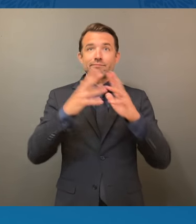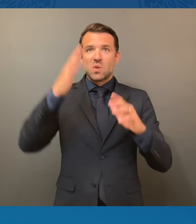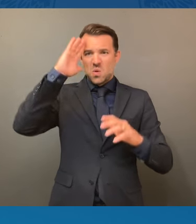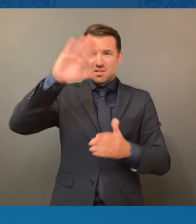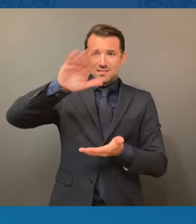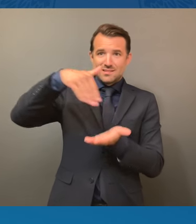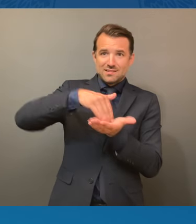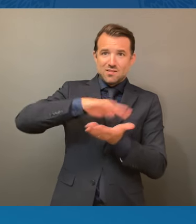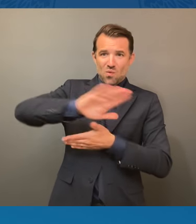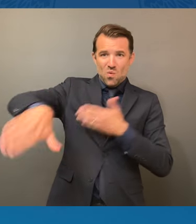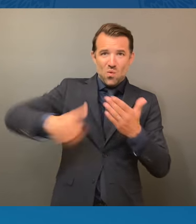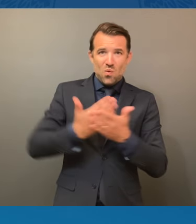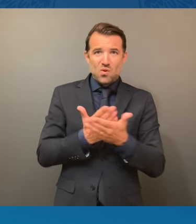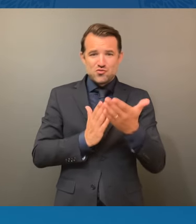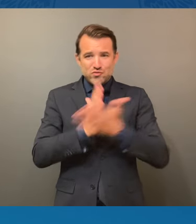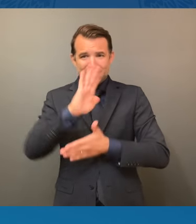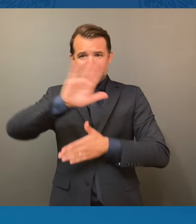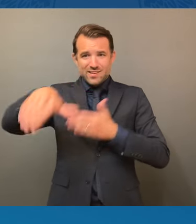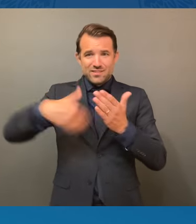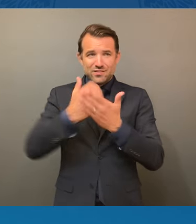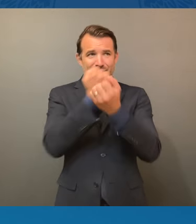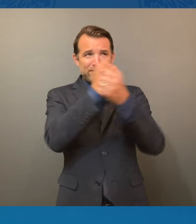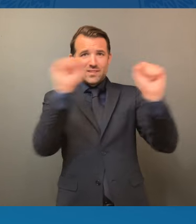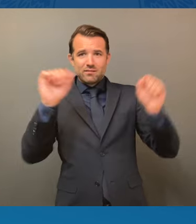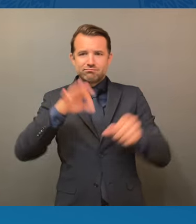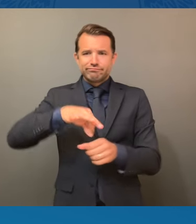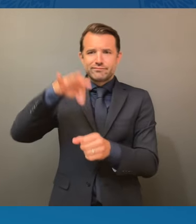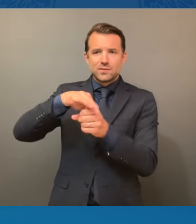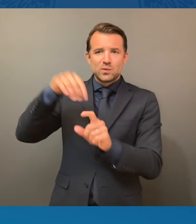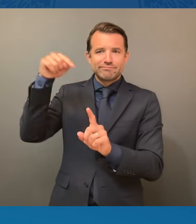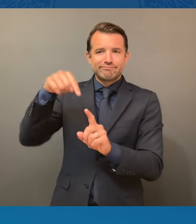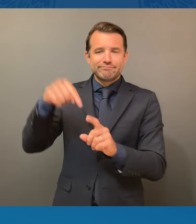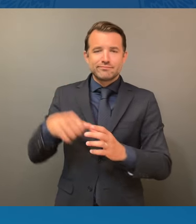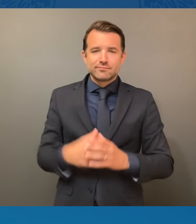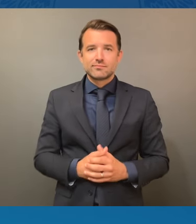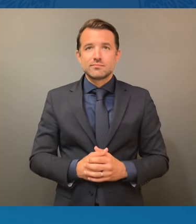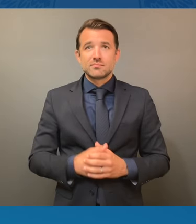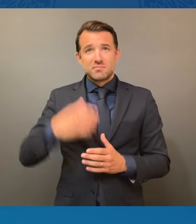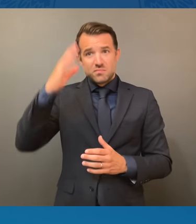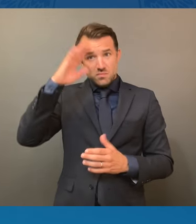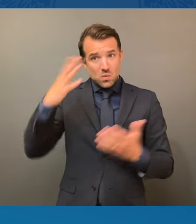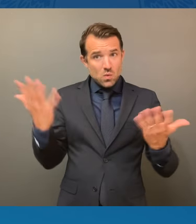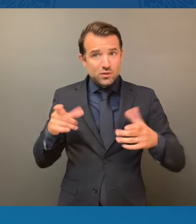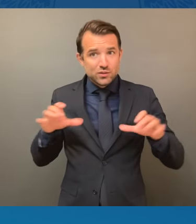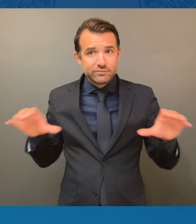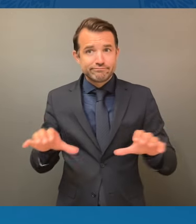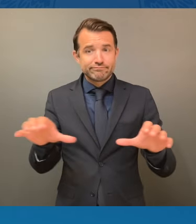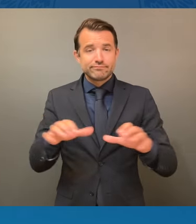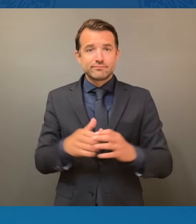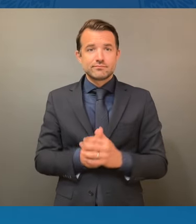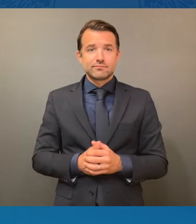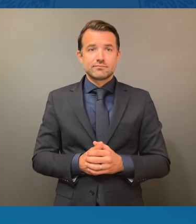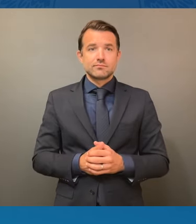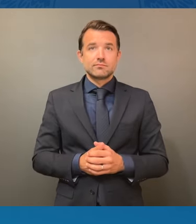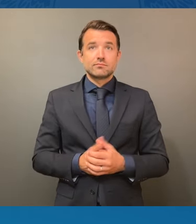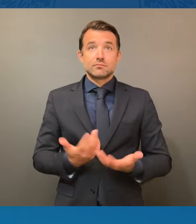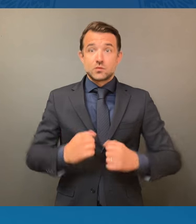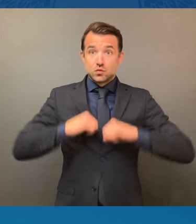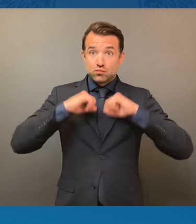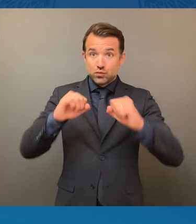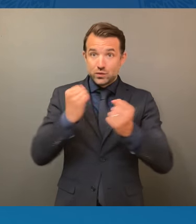to which we are entitled. So we know what we need to do, and in particular, to protect the freedom to vote and a woman's right to